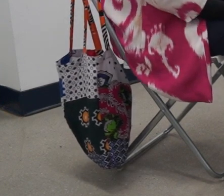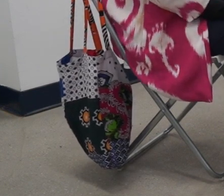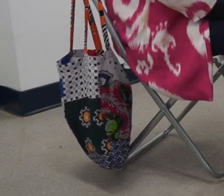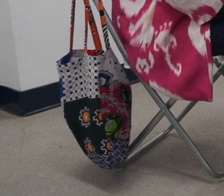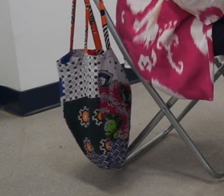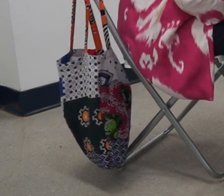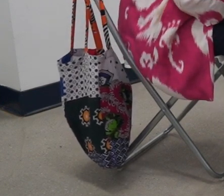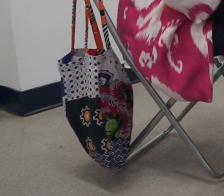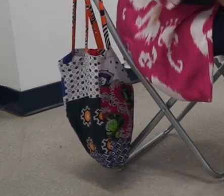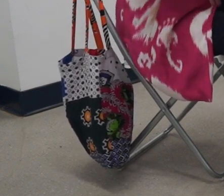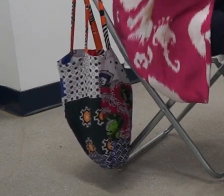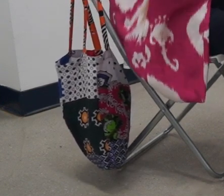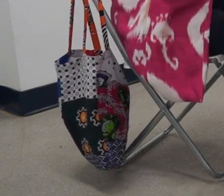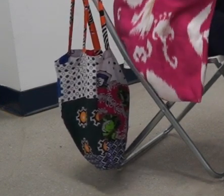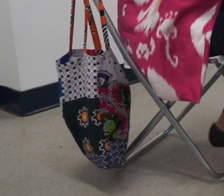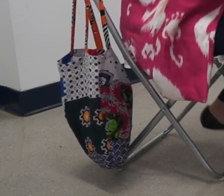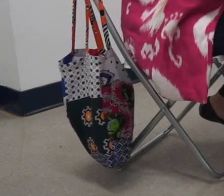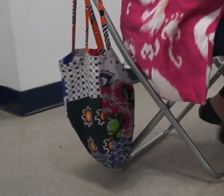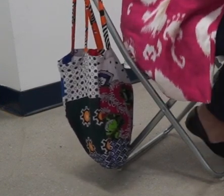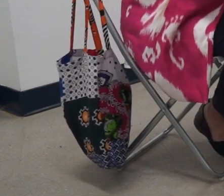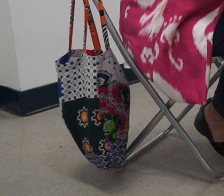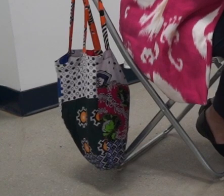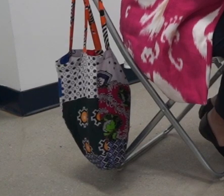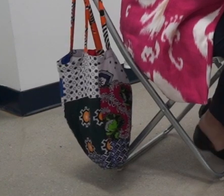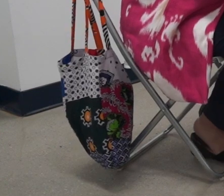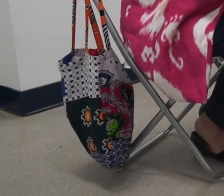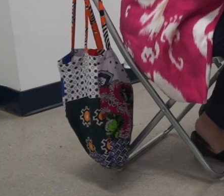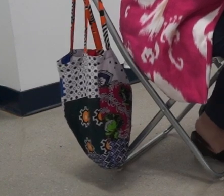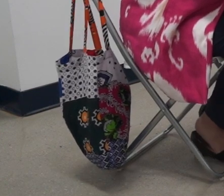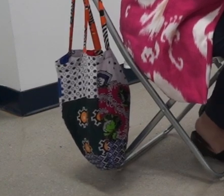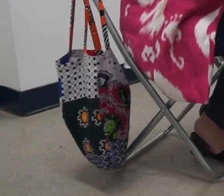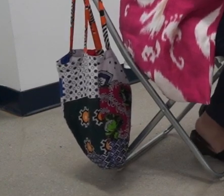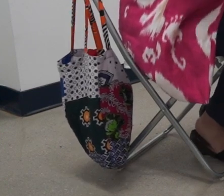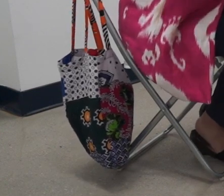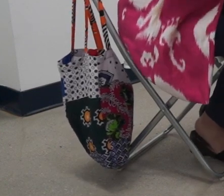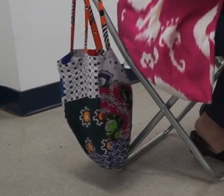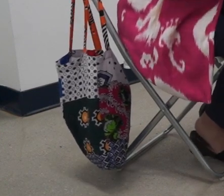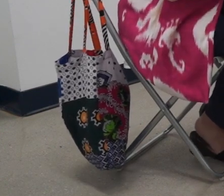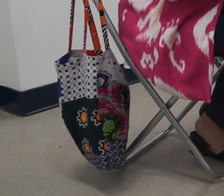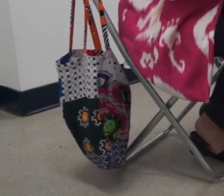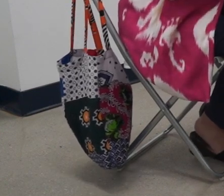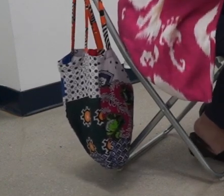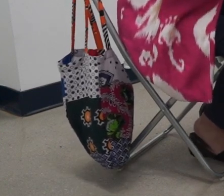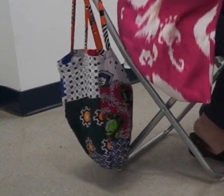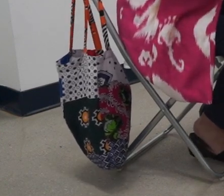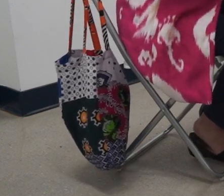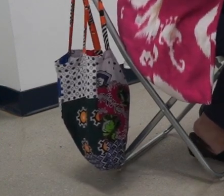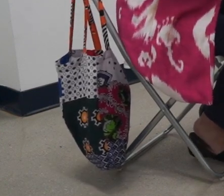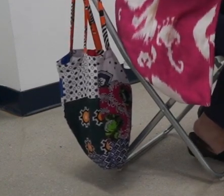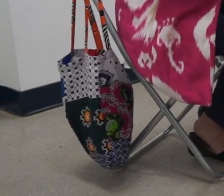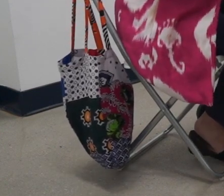or? I think that folks come to it at different stages. The framework, can be